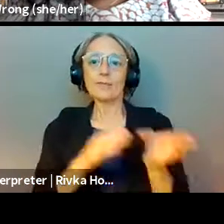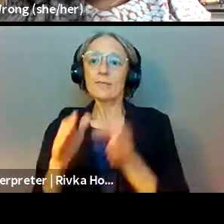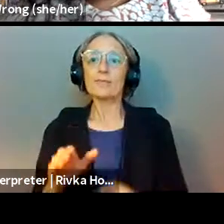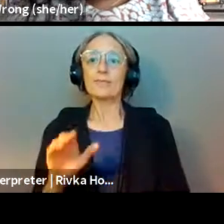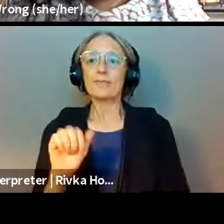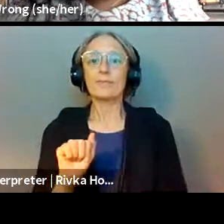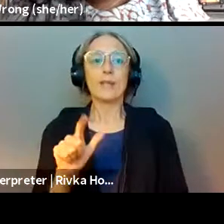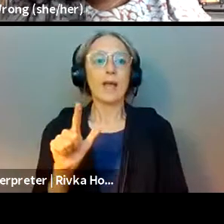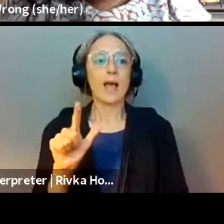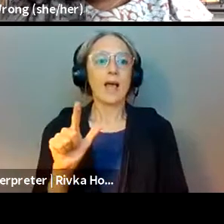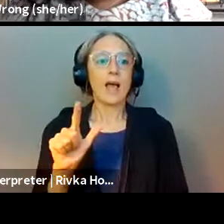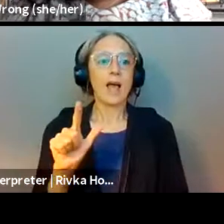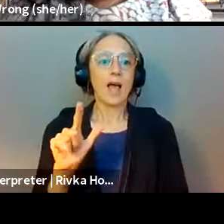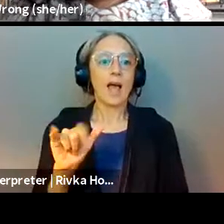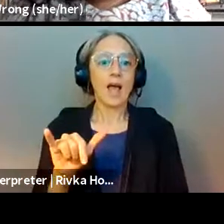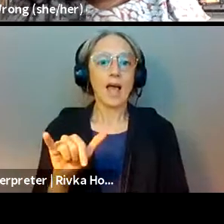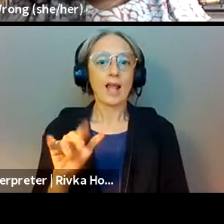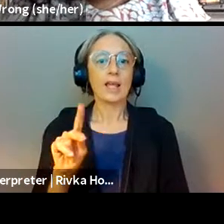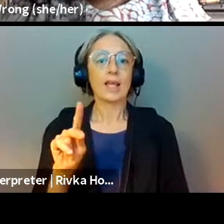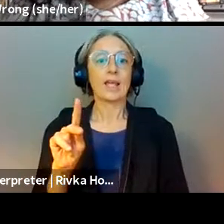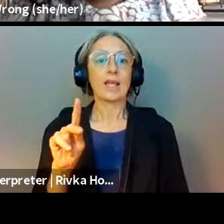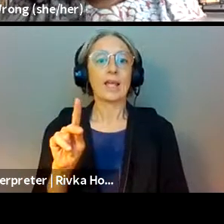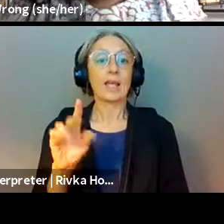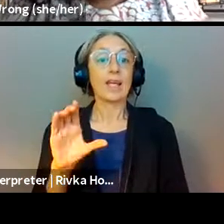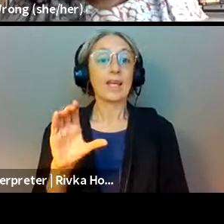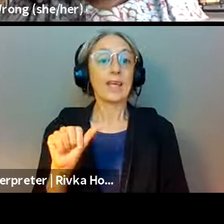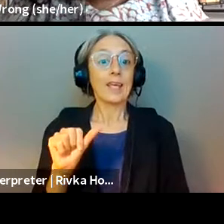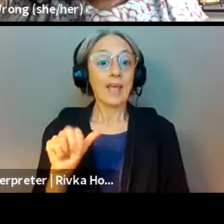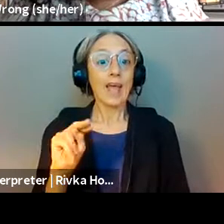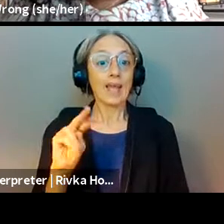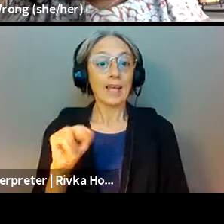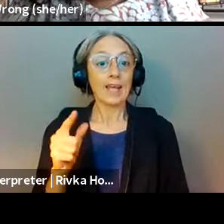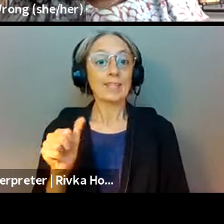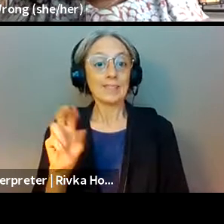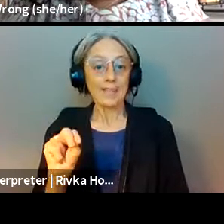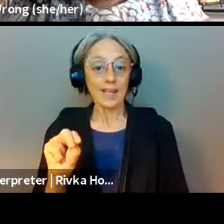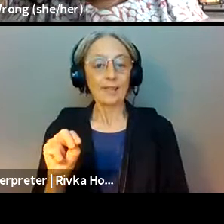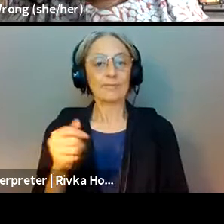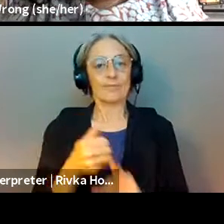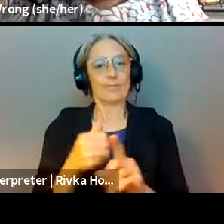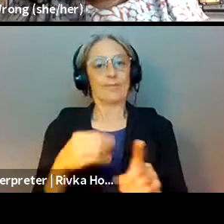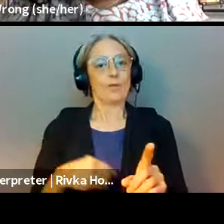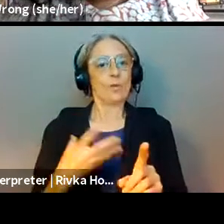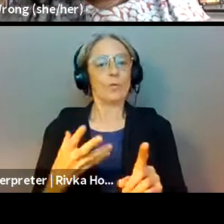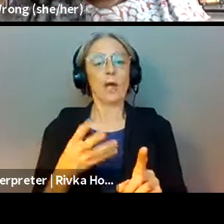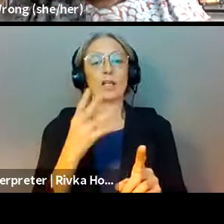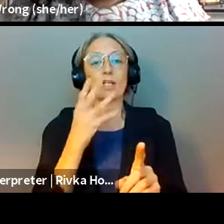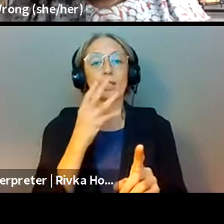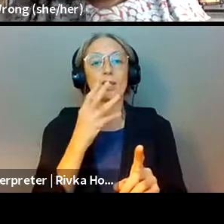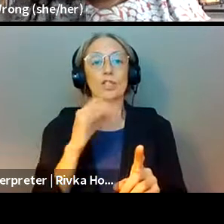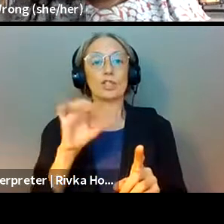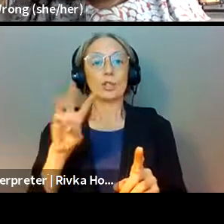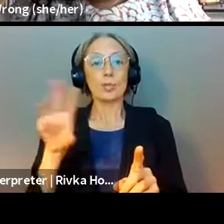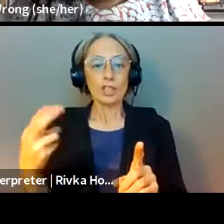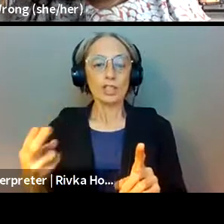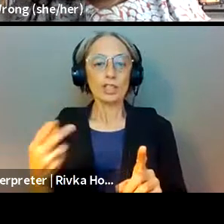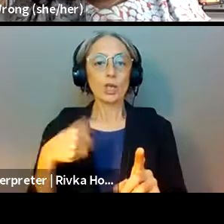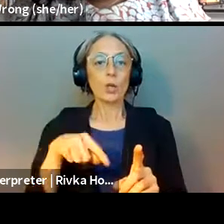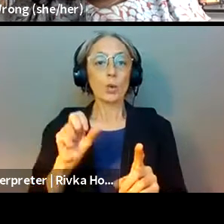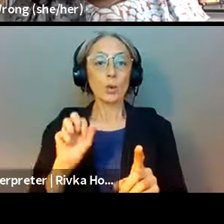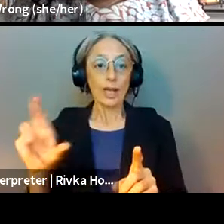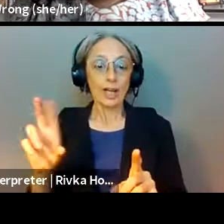Allie Cannington. Allie is a white, Jewish, queer, disabled activist